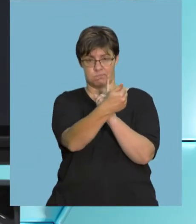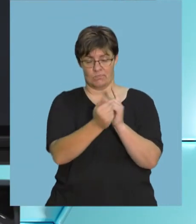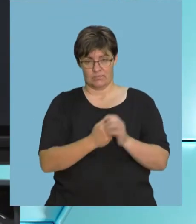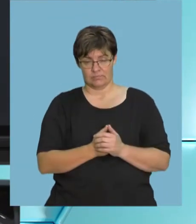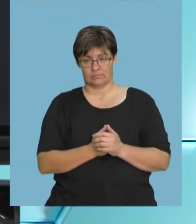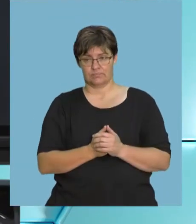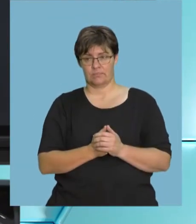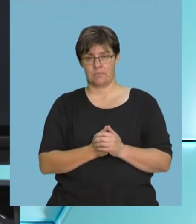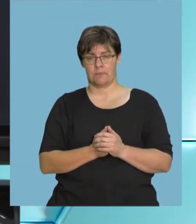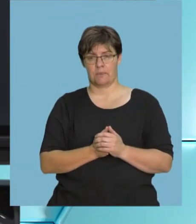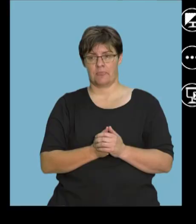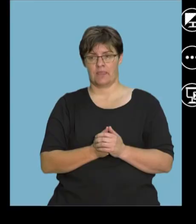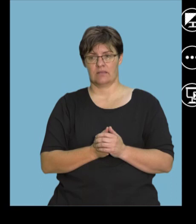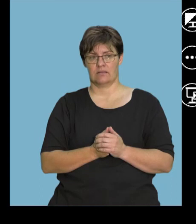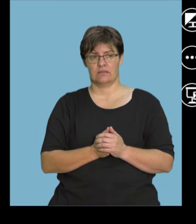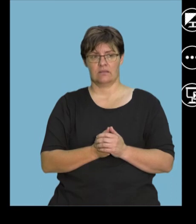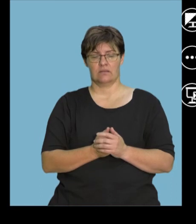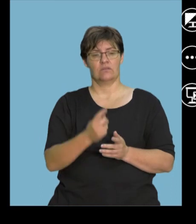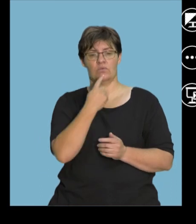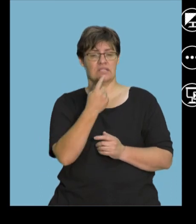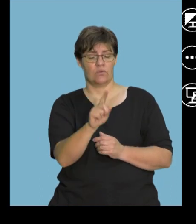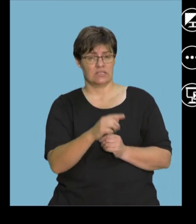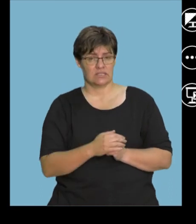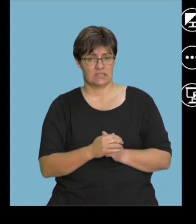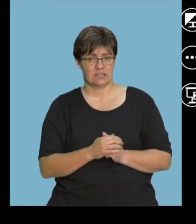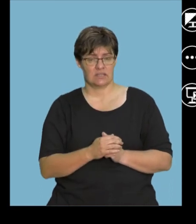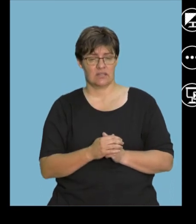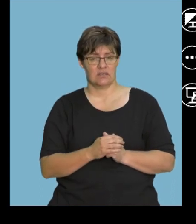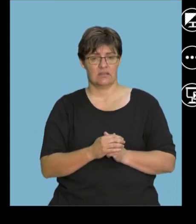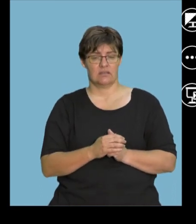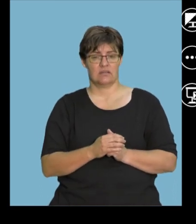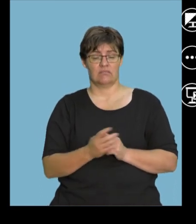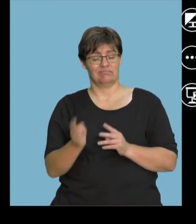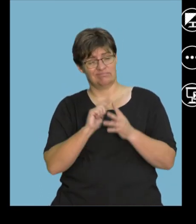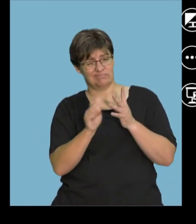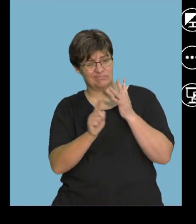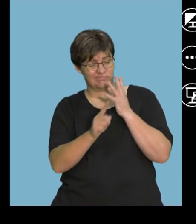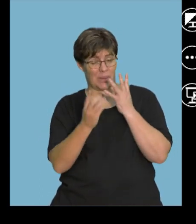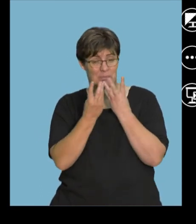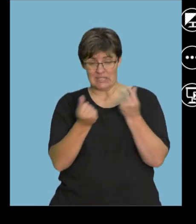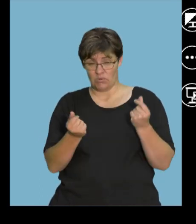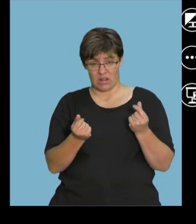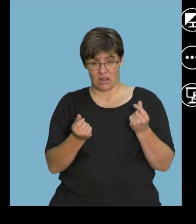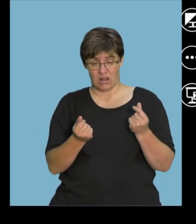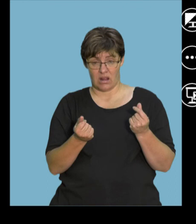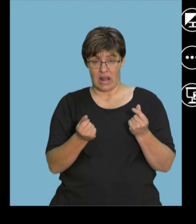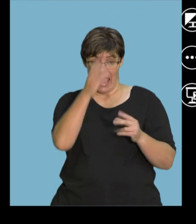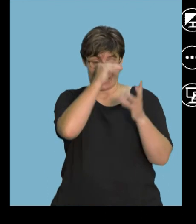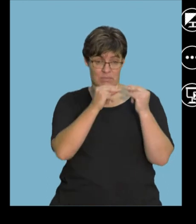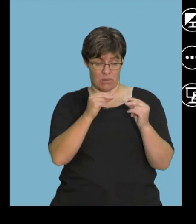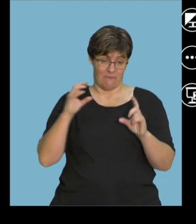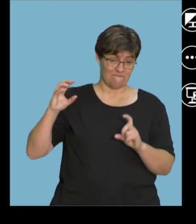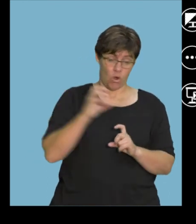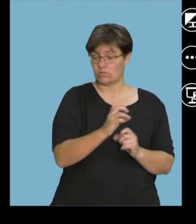throughout the space around the magnet, okay? So, and we're saying that this, not all types